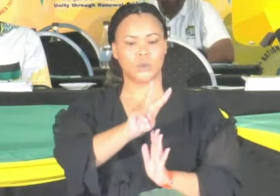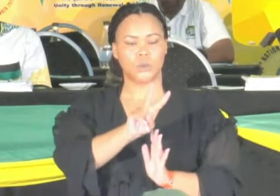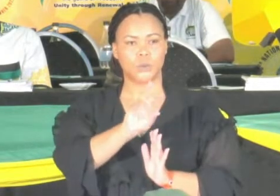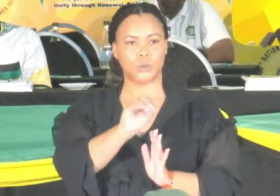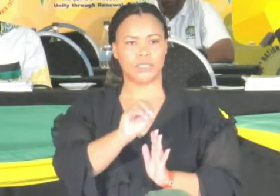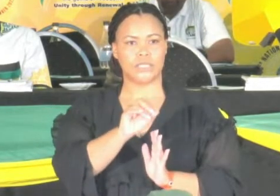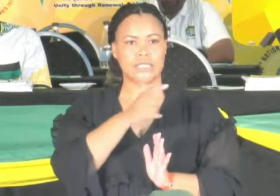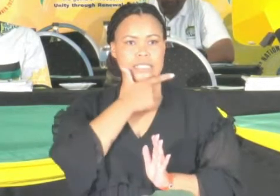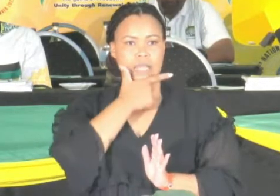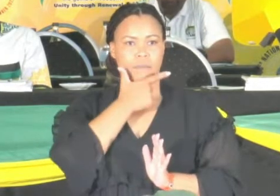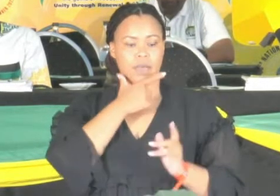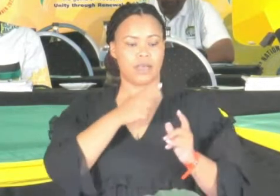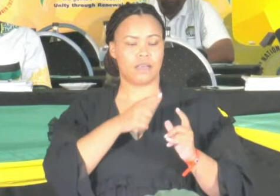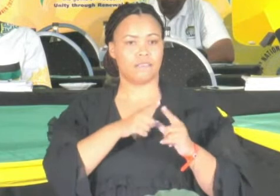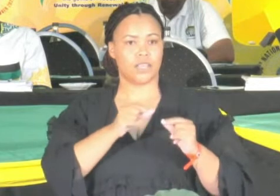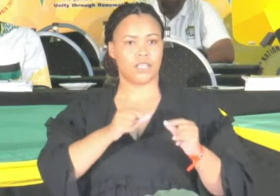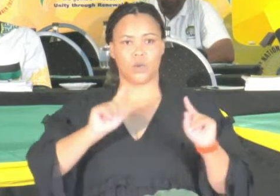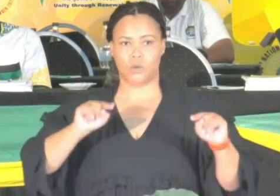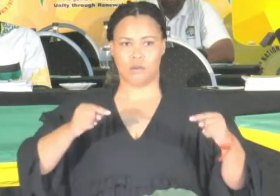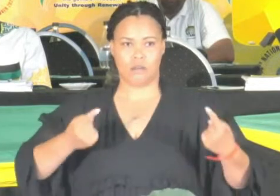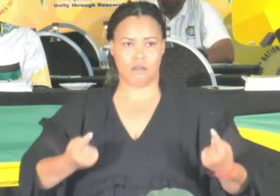December,